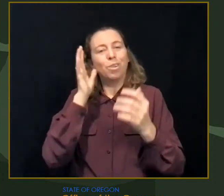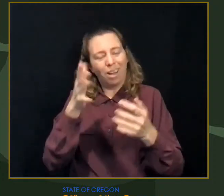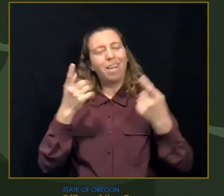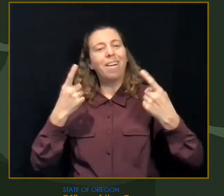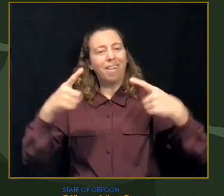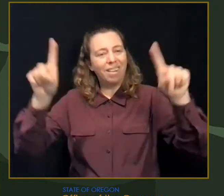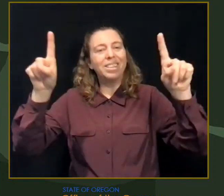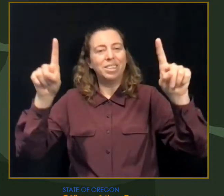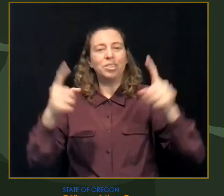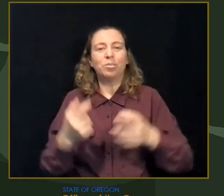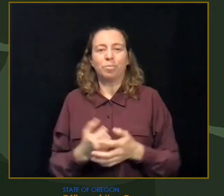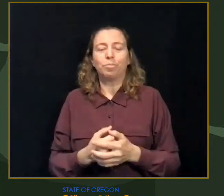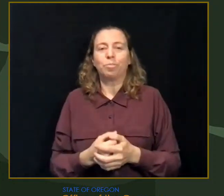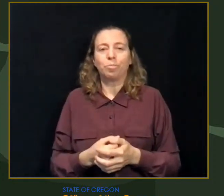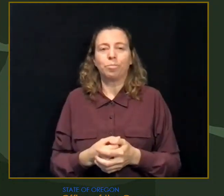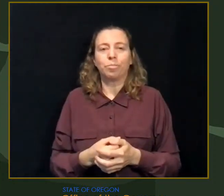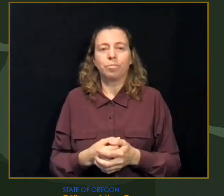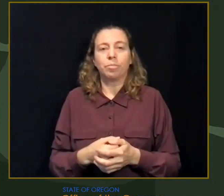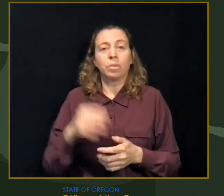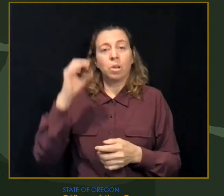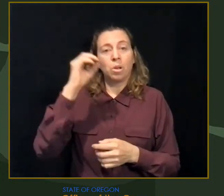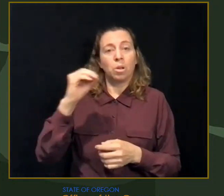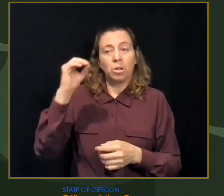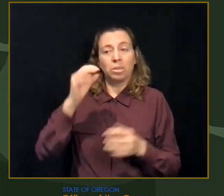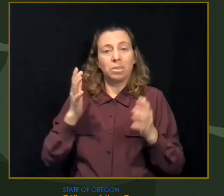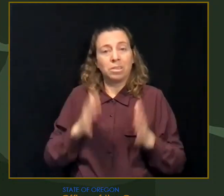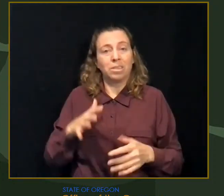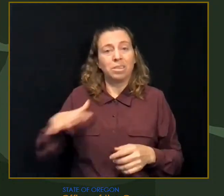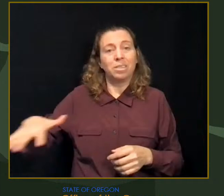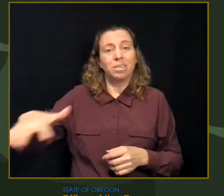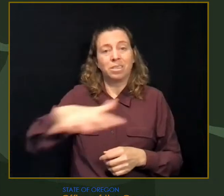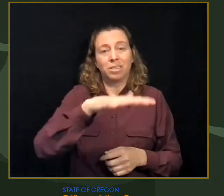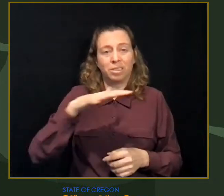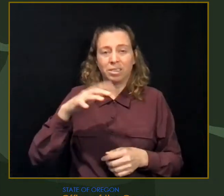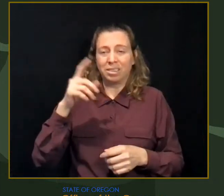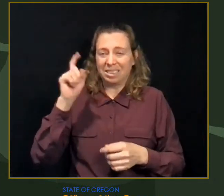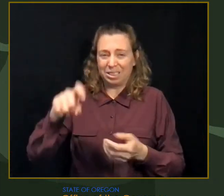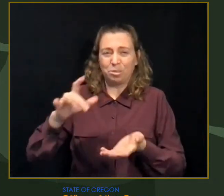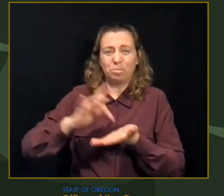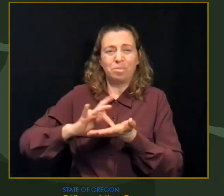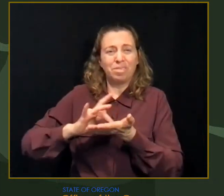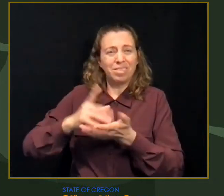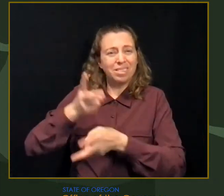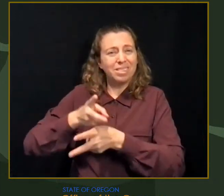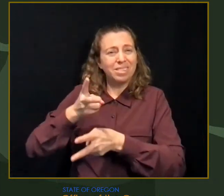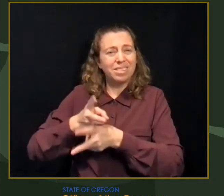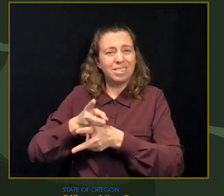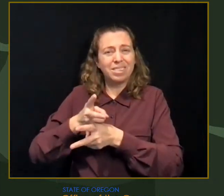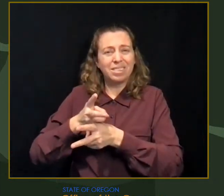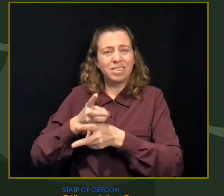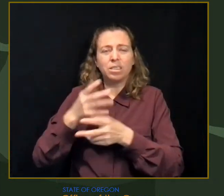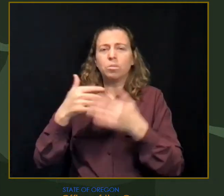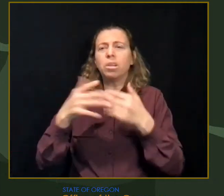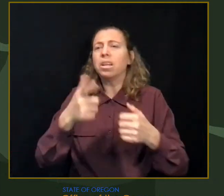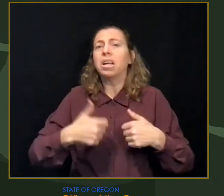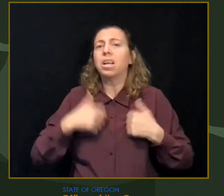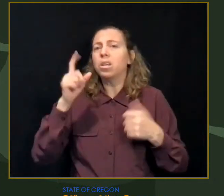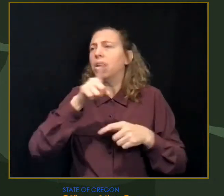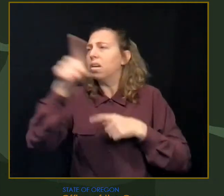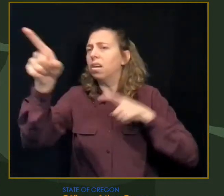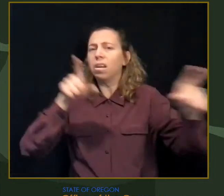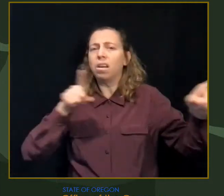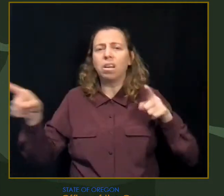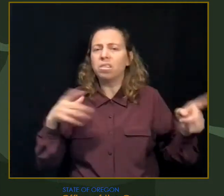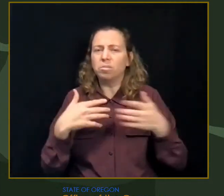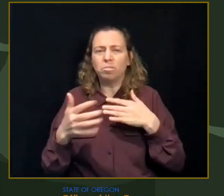to get the medical care that they need, regardless of where they live, whether they have a very severe medical